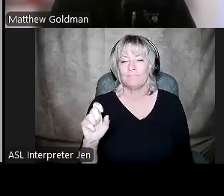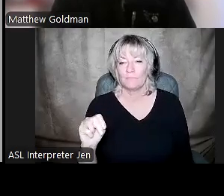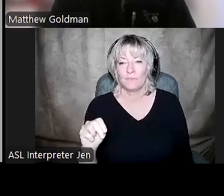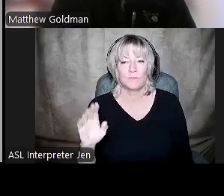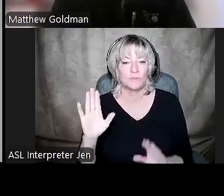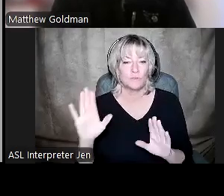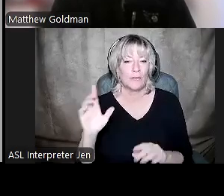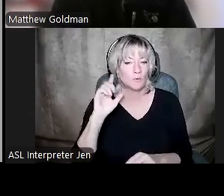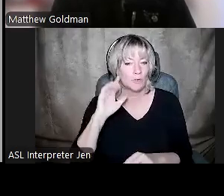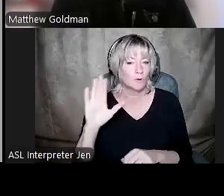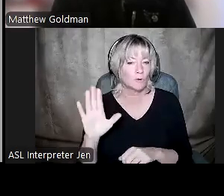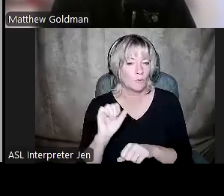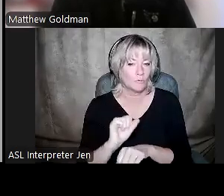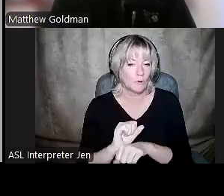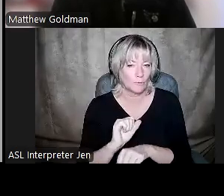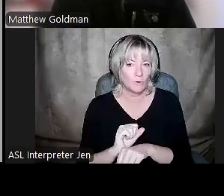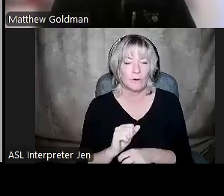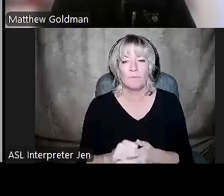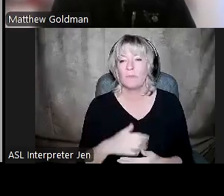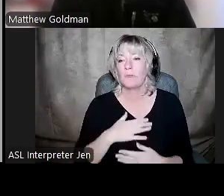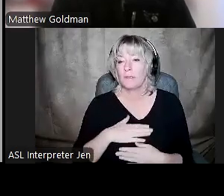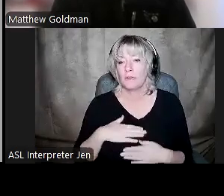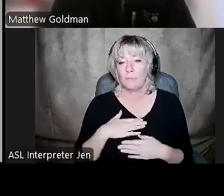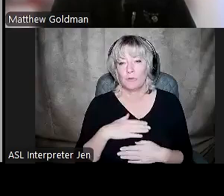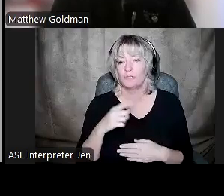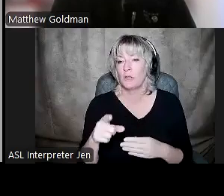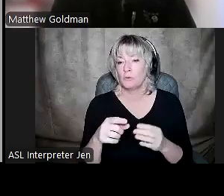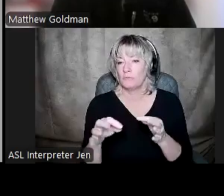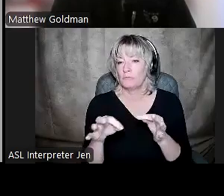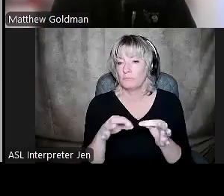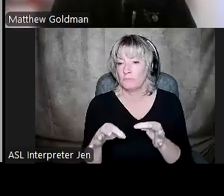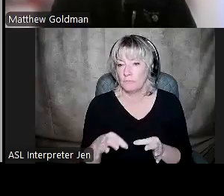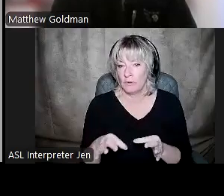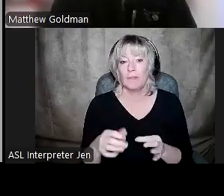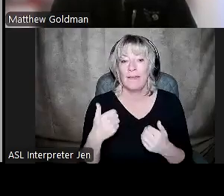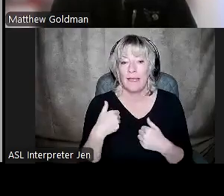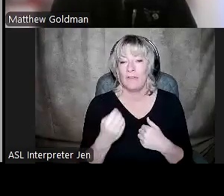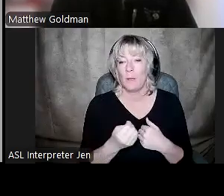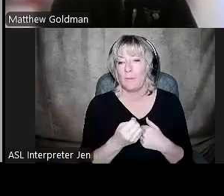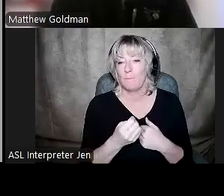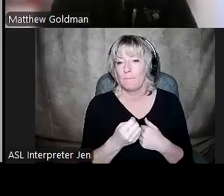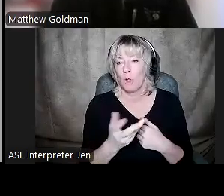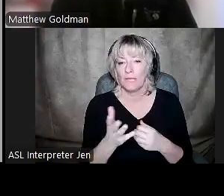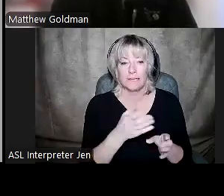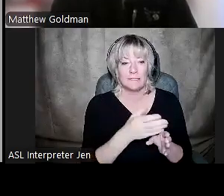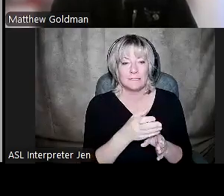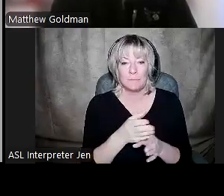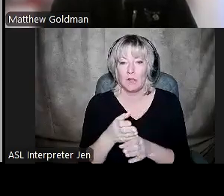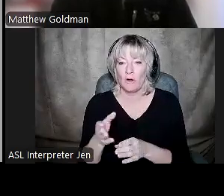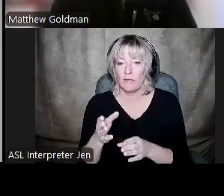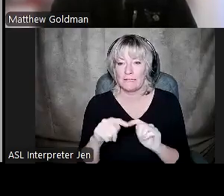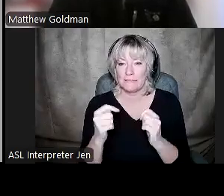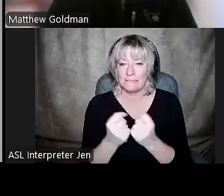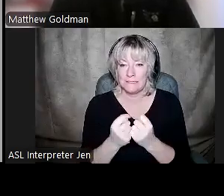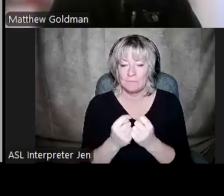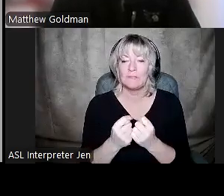great work you're doing, and I appreciate you really highlighting the fact that having these multidisciplinary teams can not only work better within